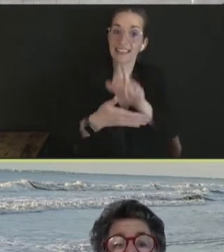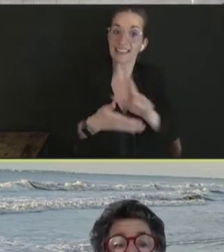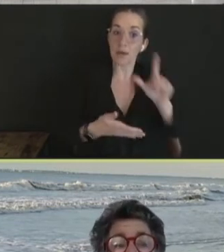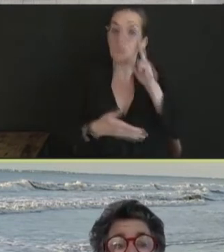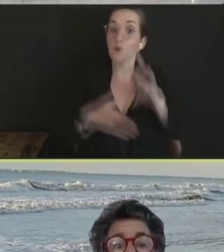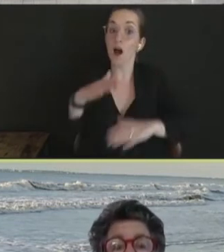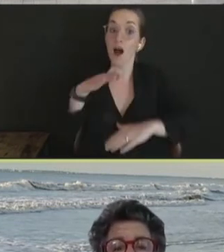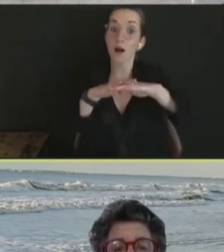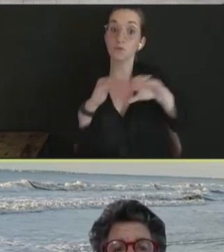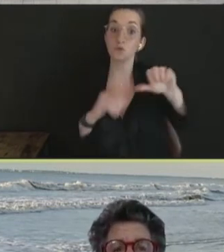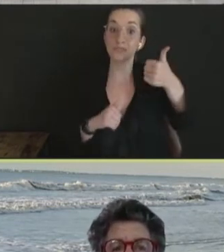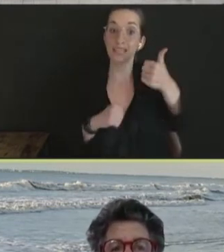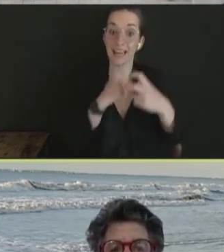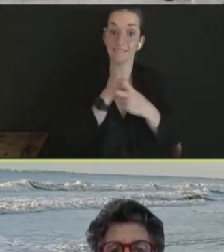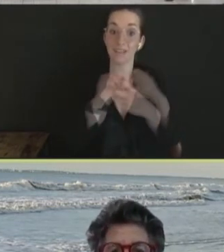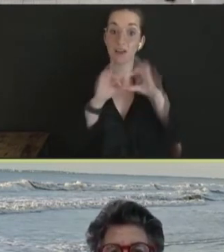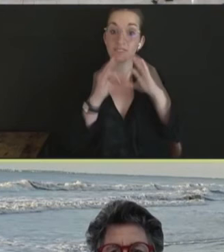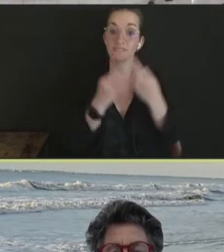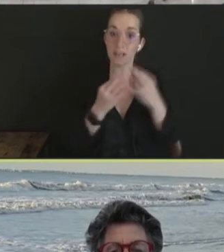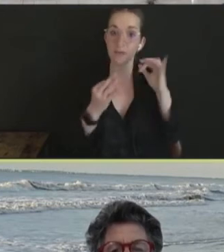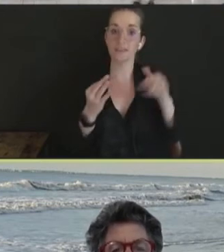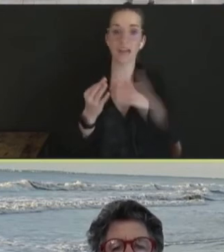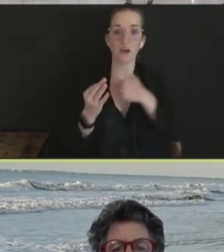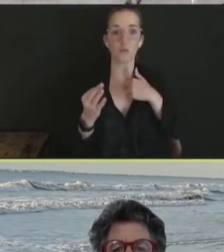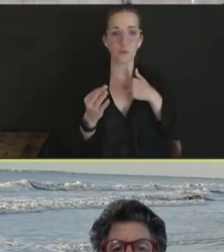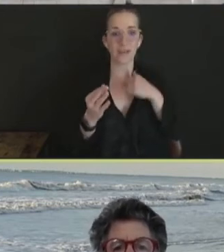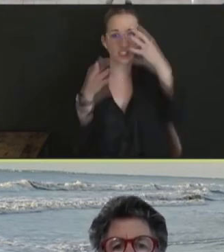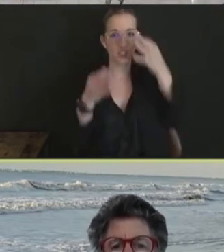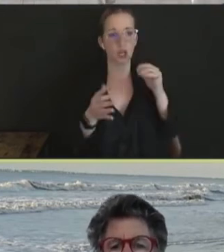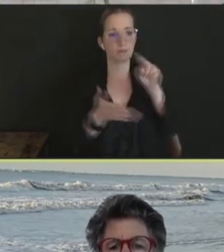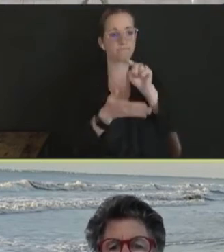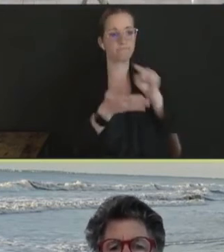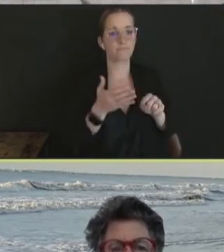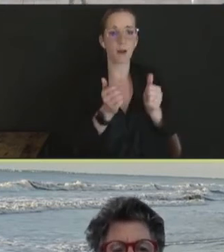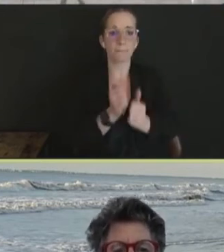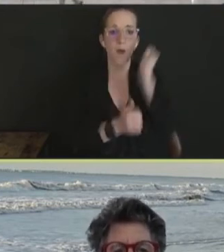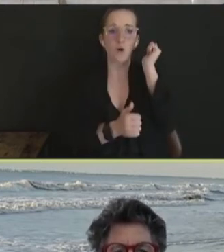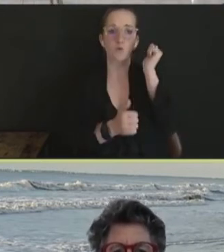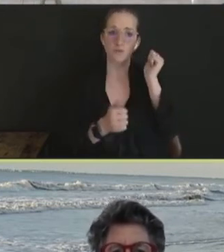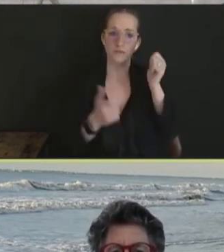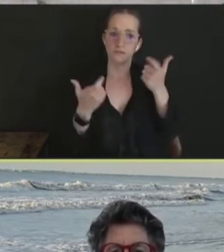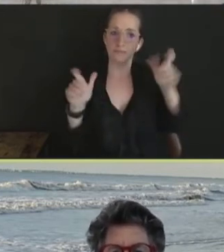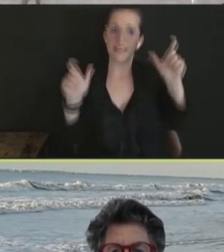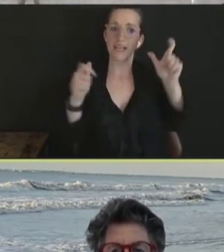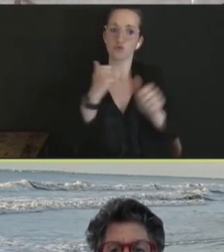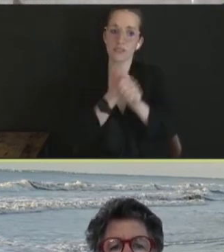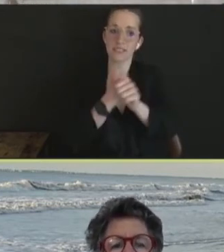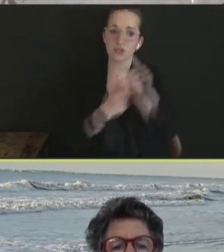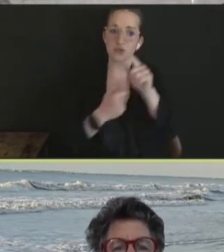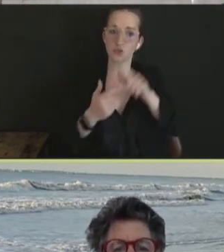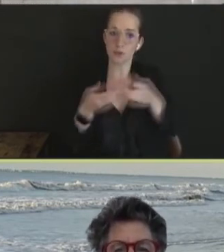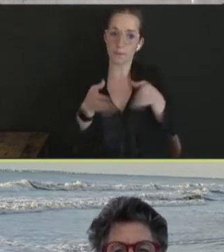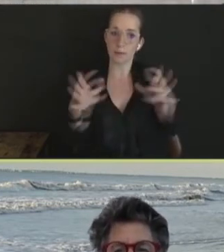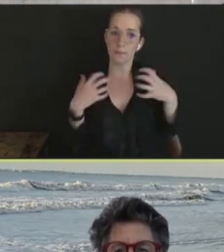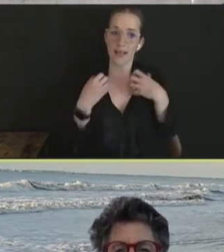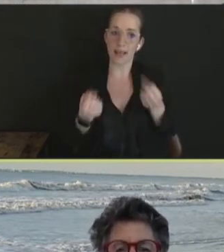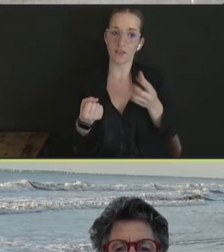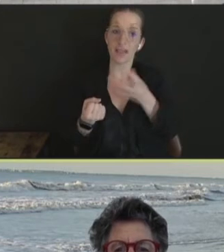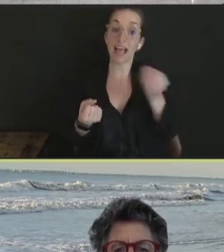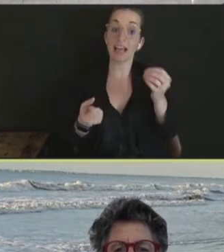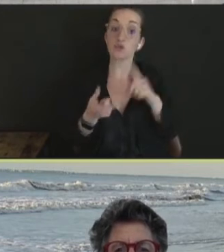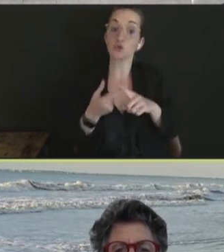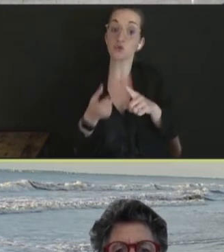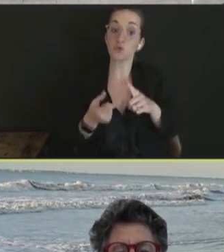thought to pose the greatest risk to public health, and to establish proof of concept for those vaccines over the next 5 years. Next